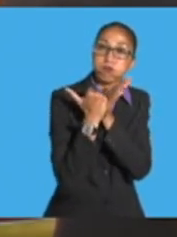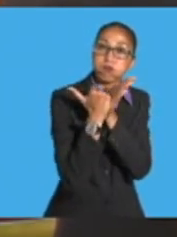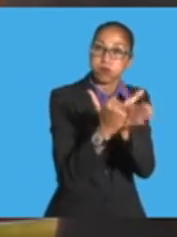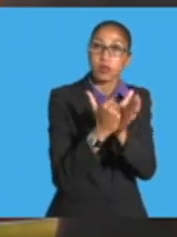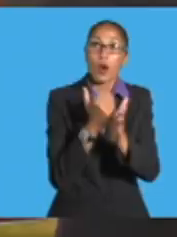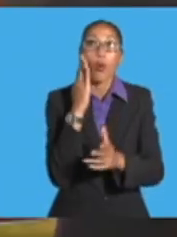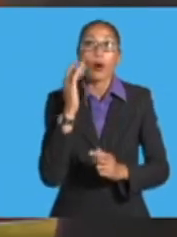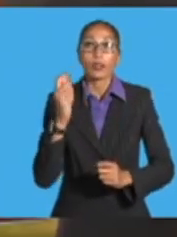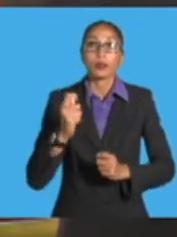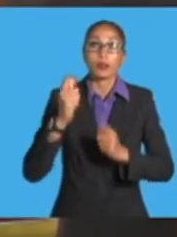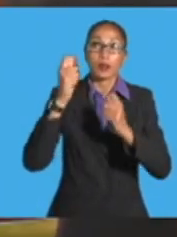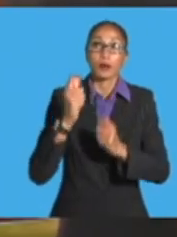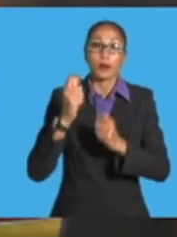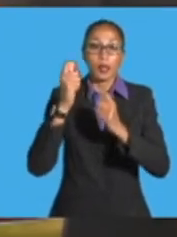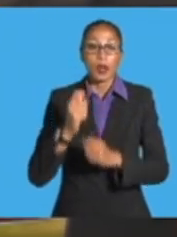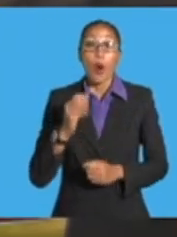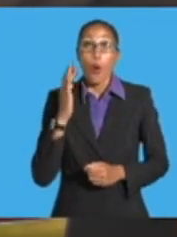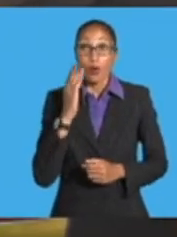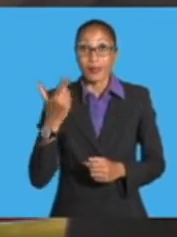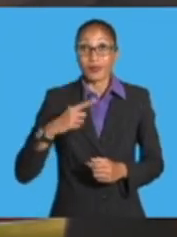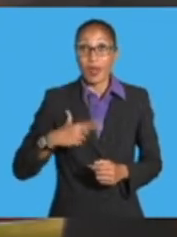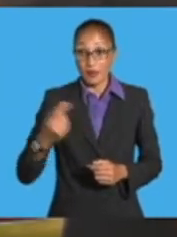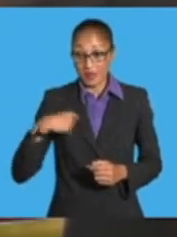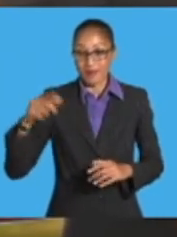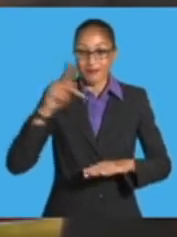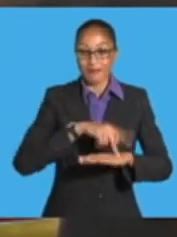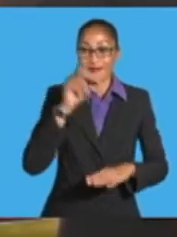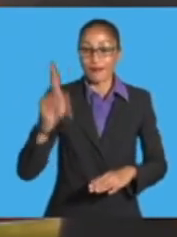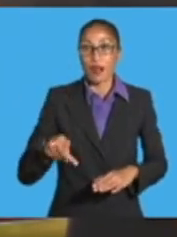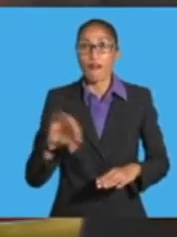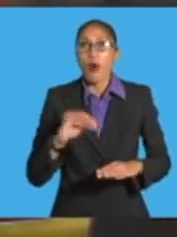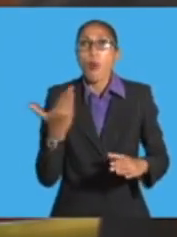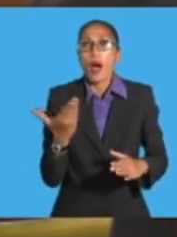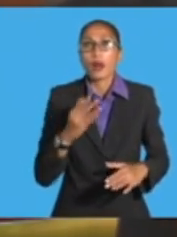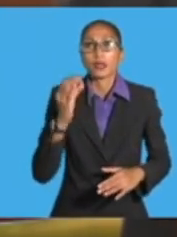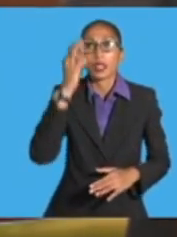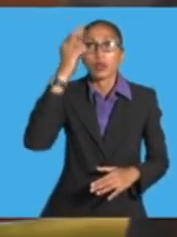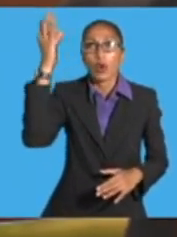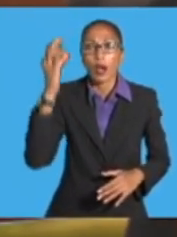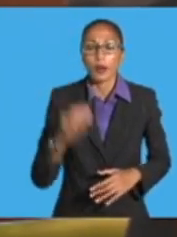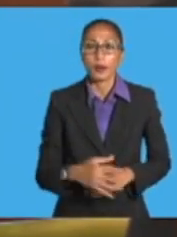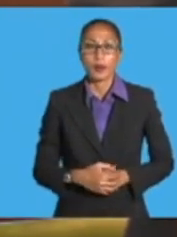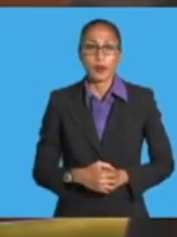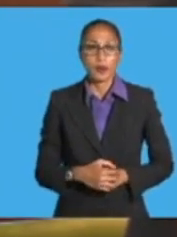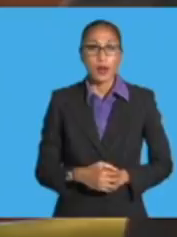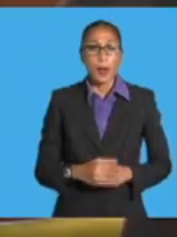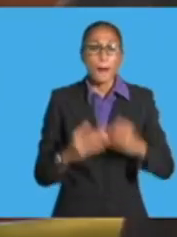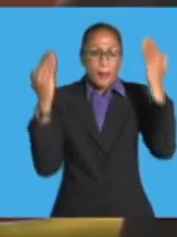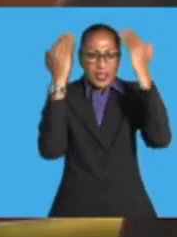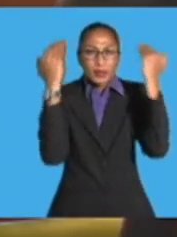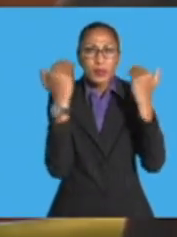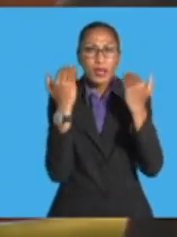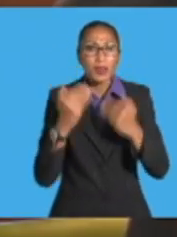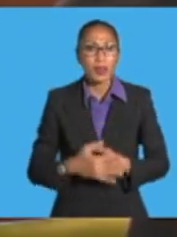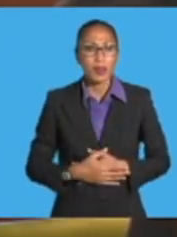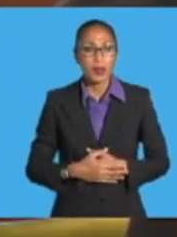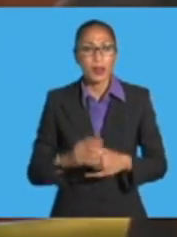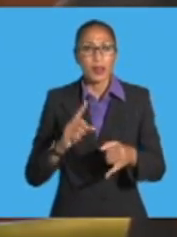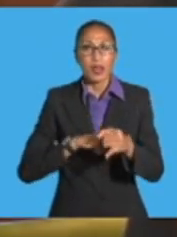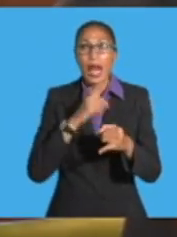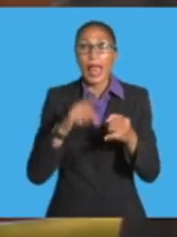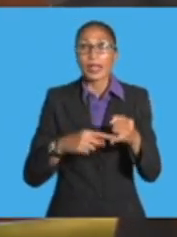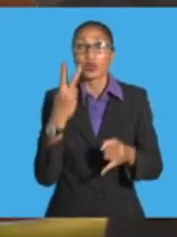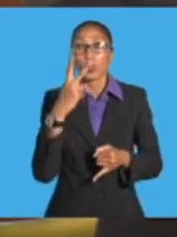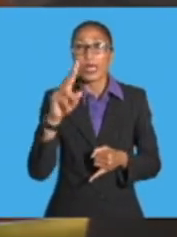my campaign that propelled me to Parliament from Maro settlement of Singatoka. Madam Speaker, for the last